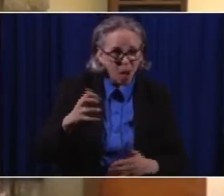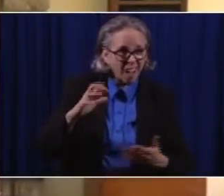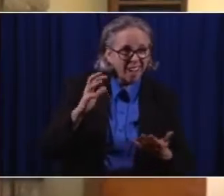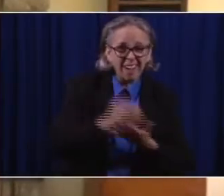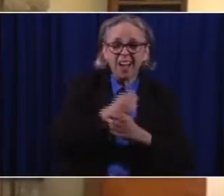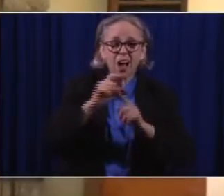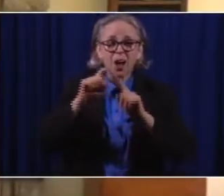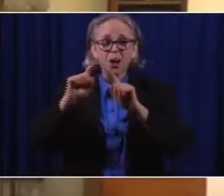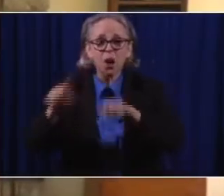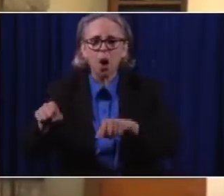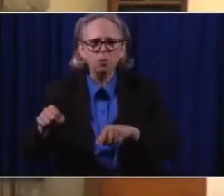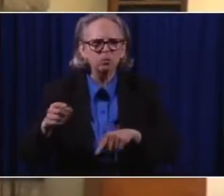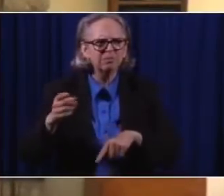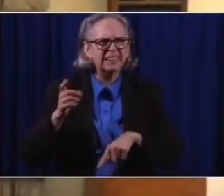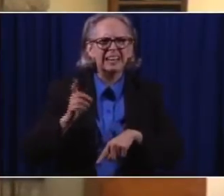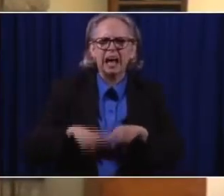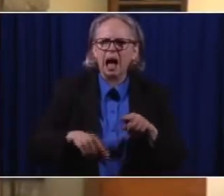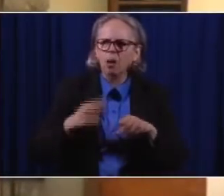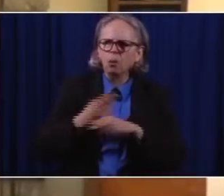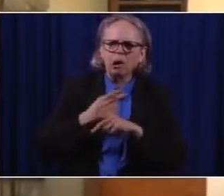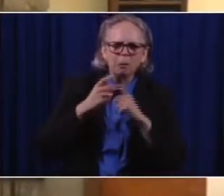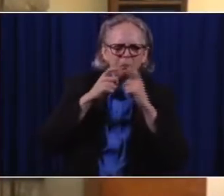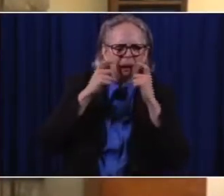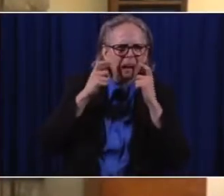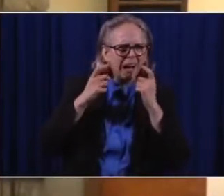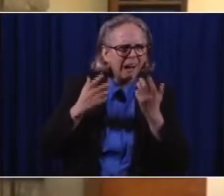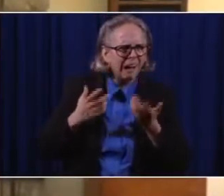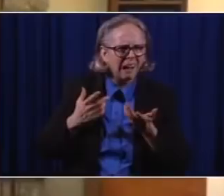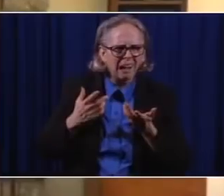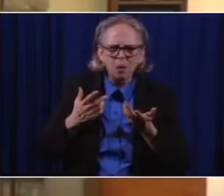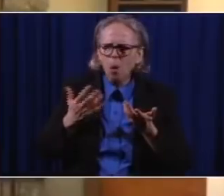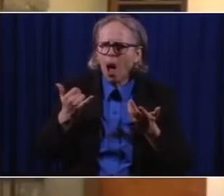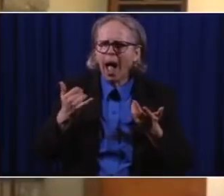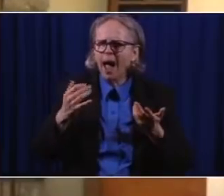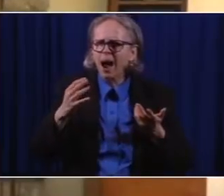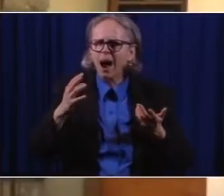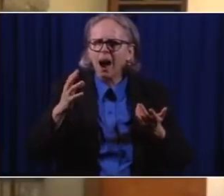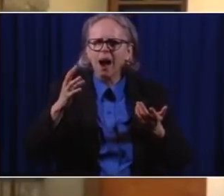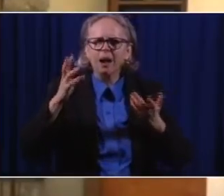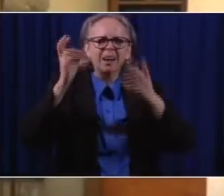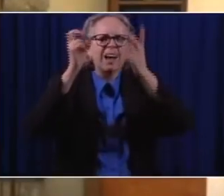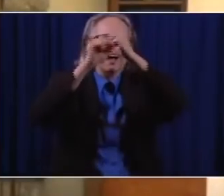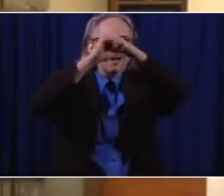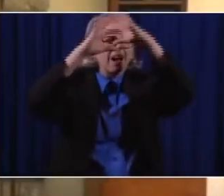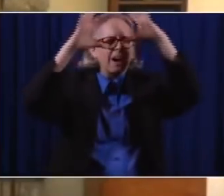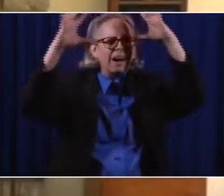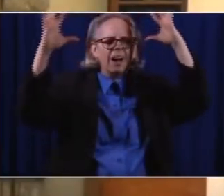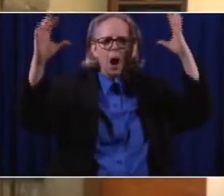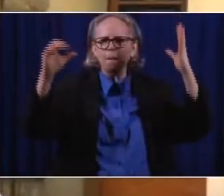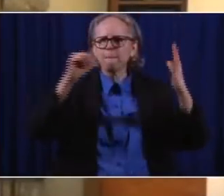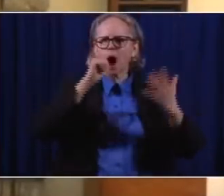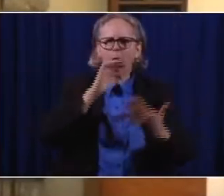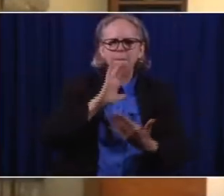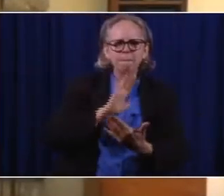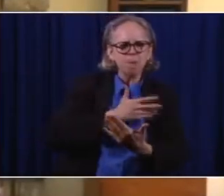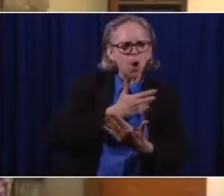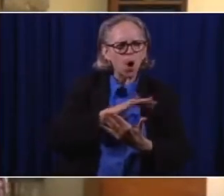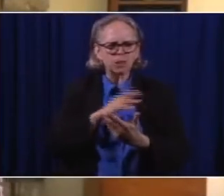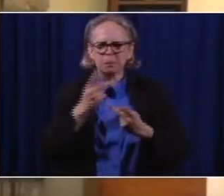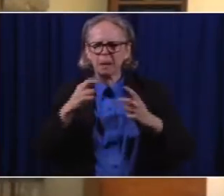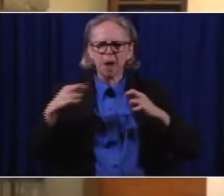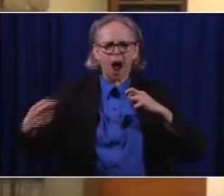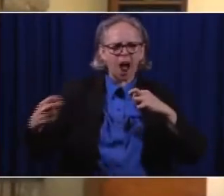Think of a bar, music is up, and, people are drinking, they're sitting at the